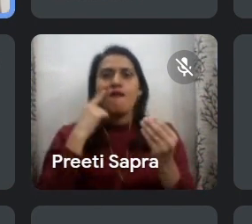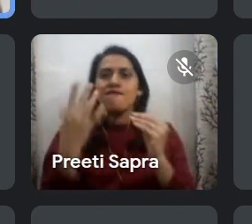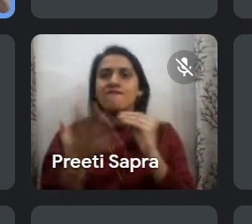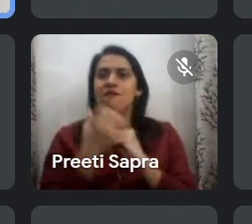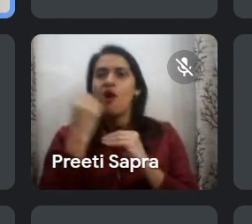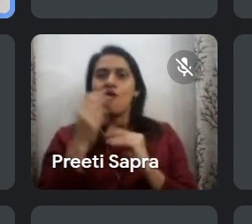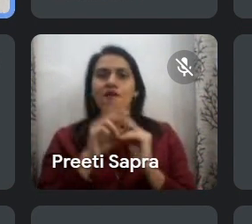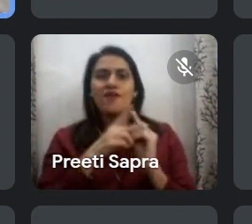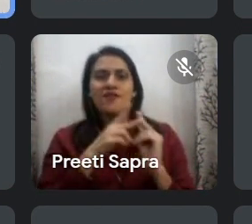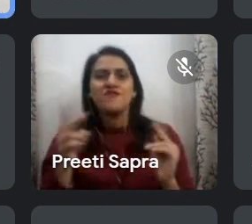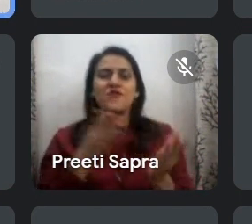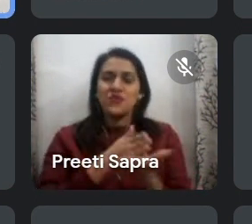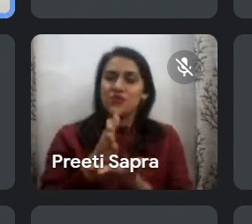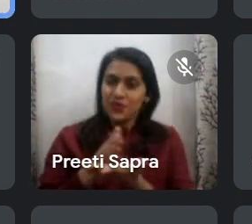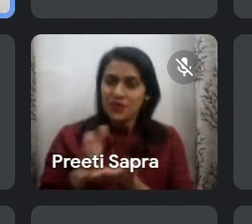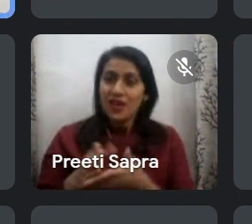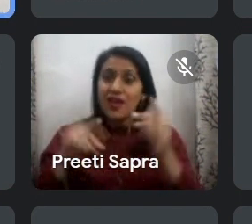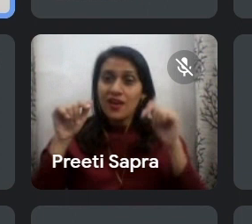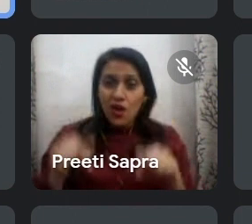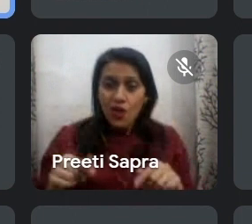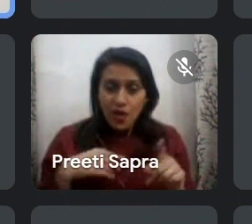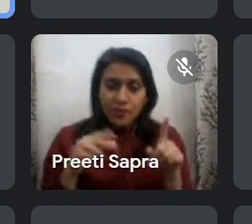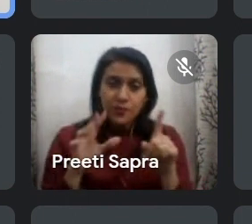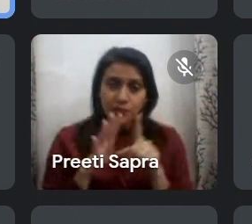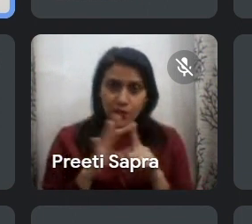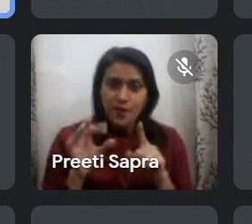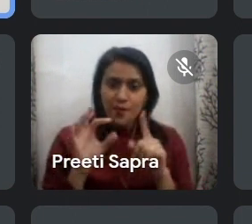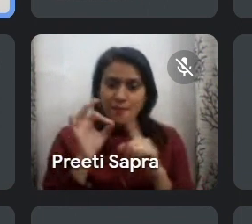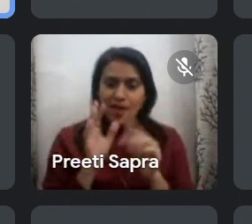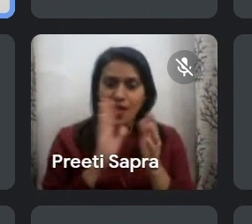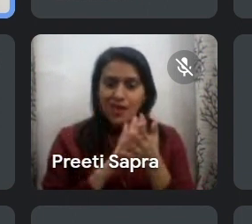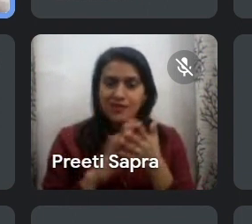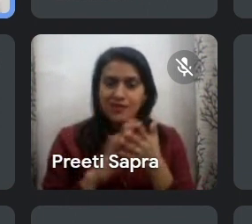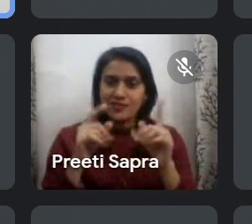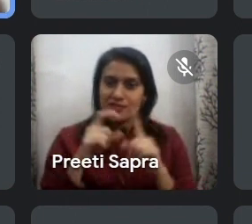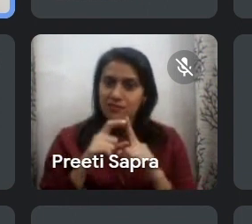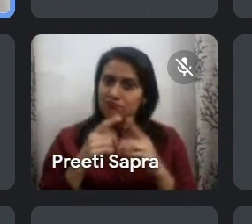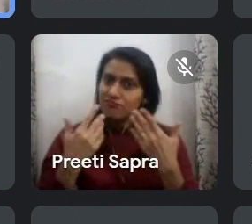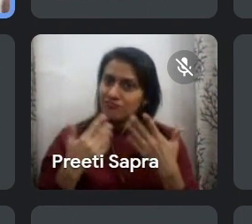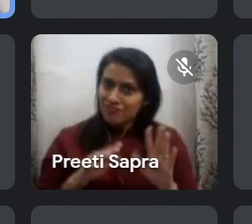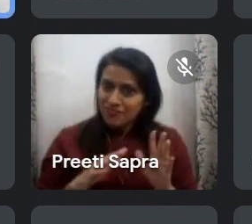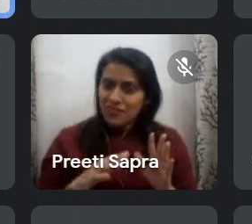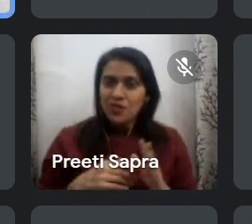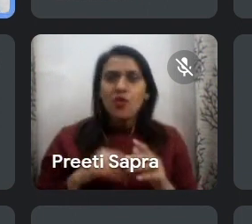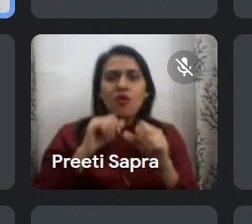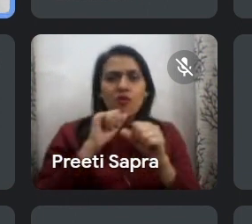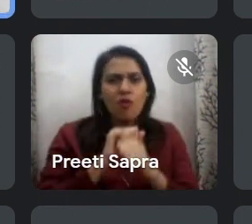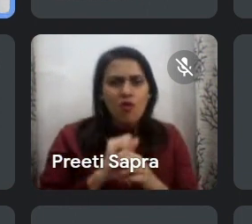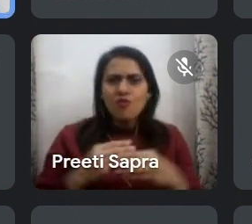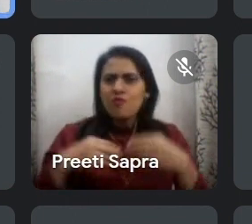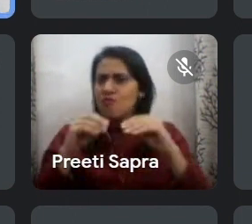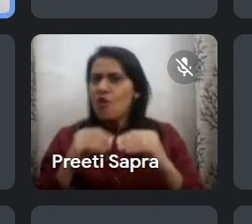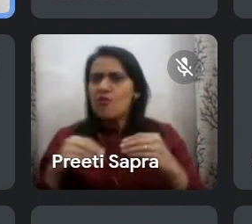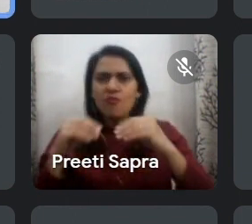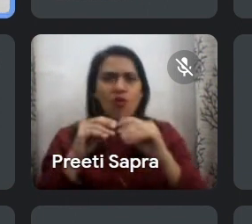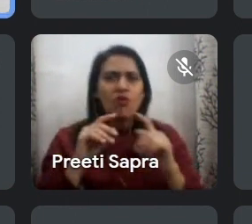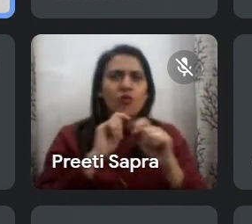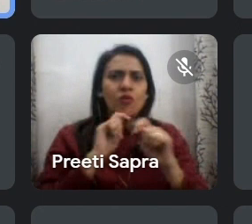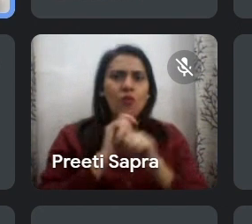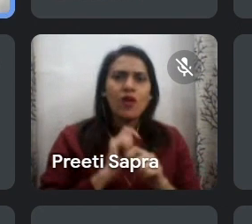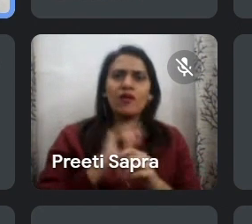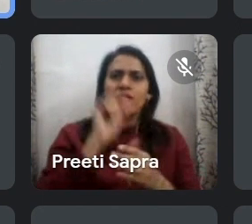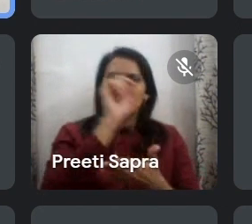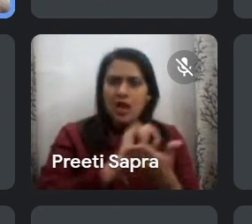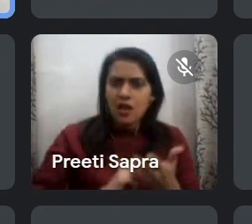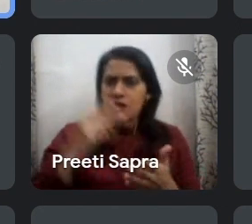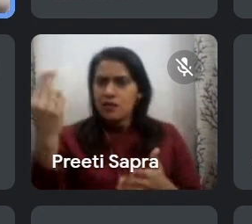of going about it. Now I'm doing a PhD wherein I have to do a bunch of other productive work, more. I have to write